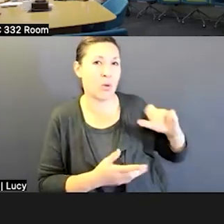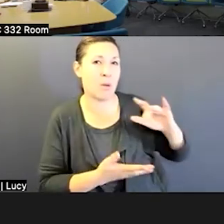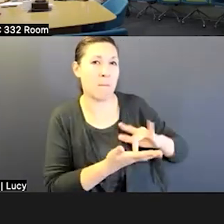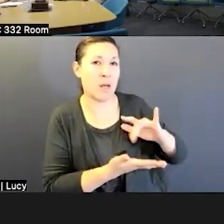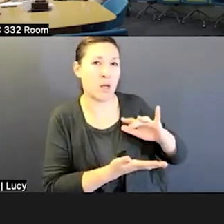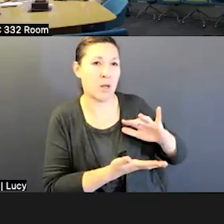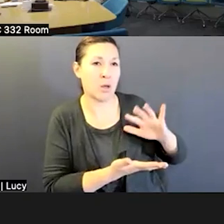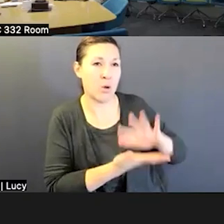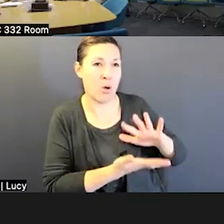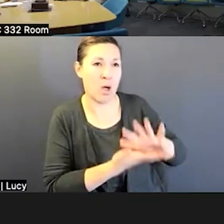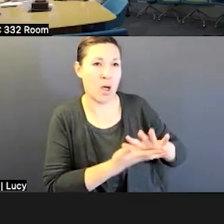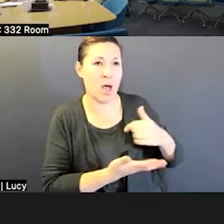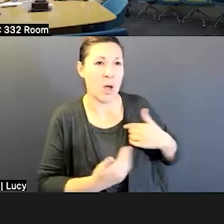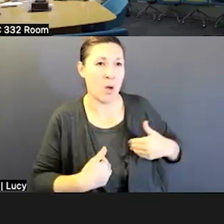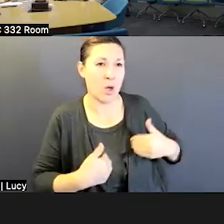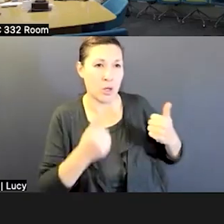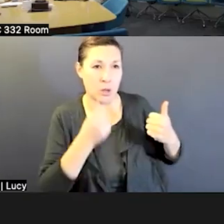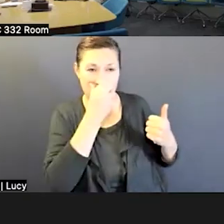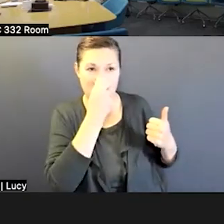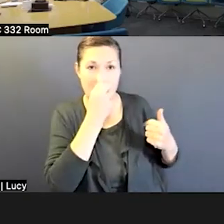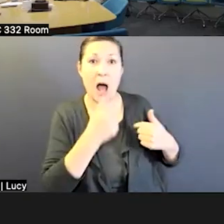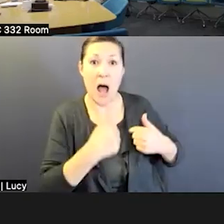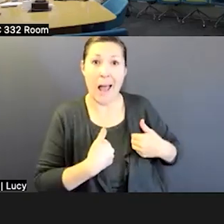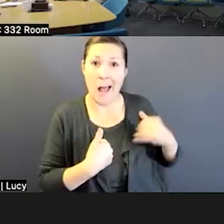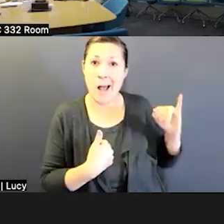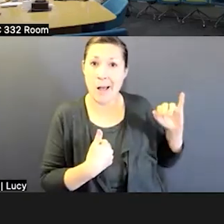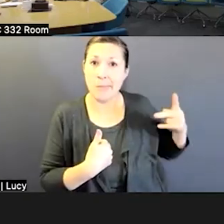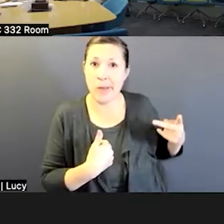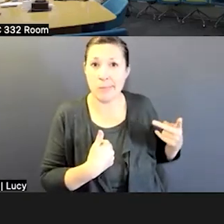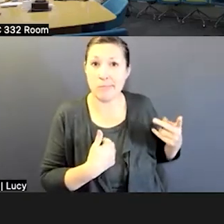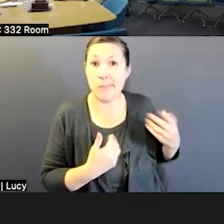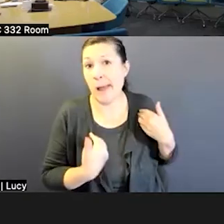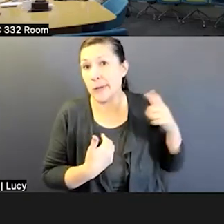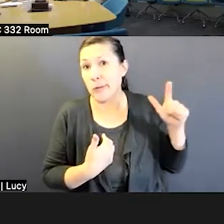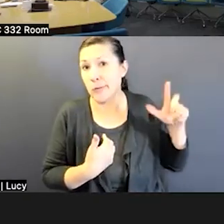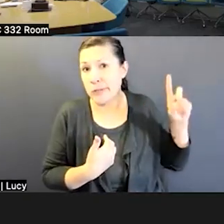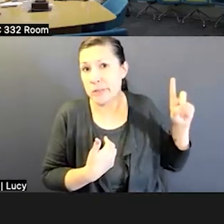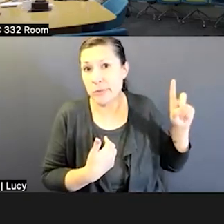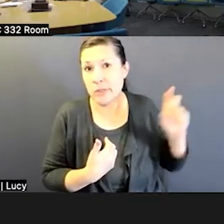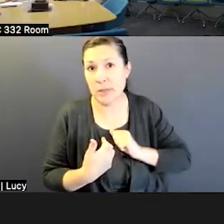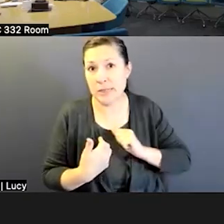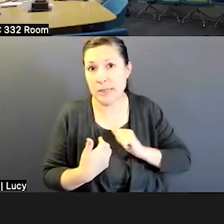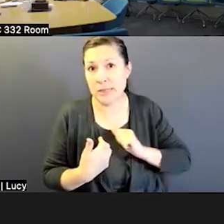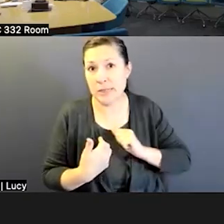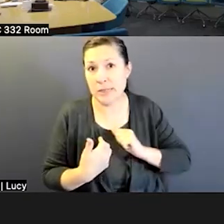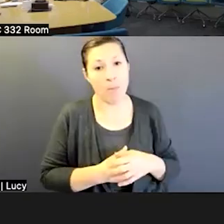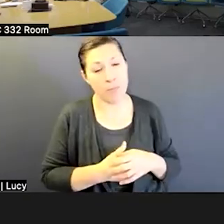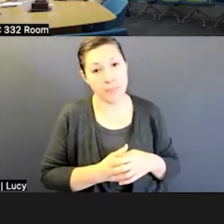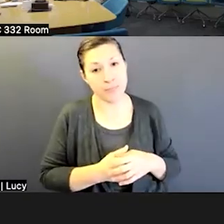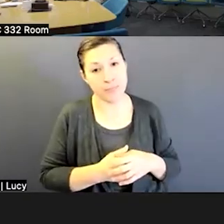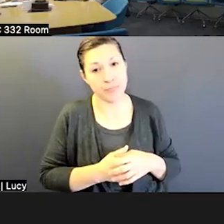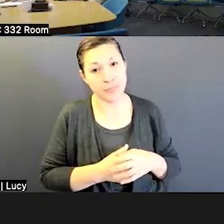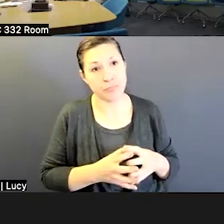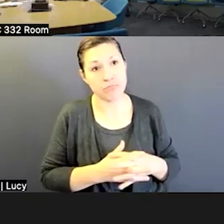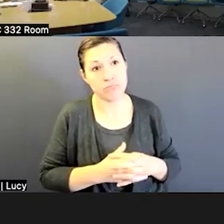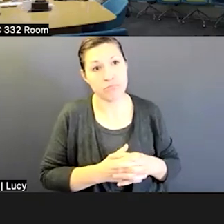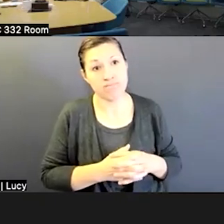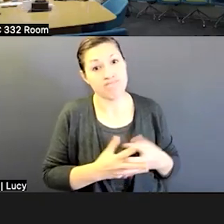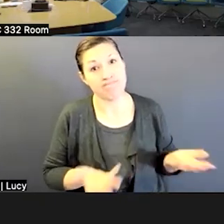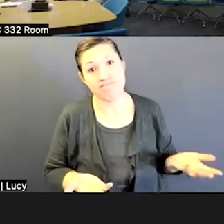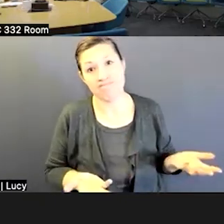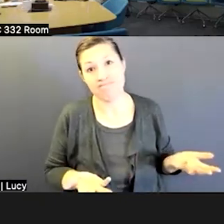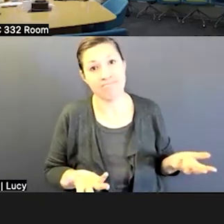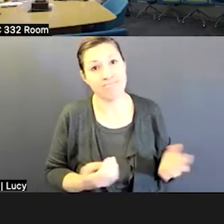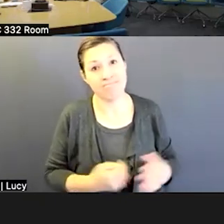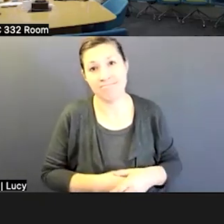a kid with an IEP, so like I had a learning disability, and I